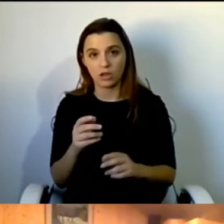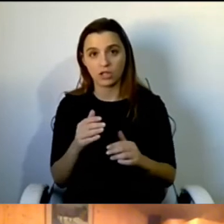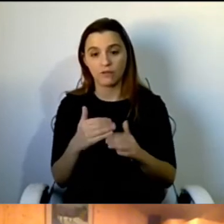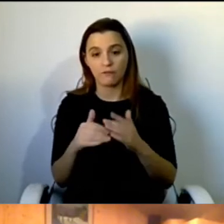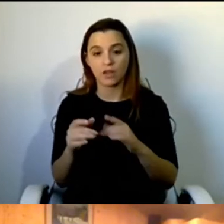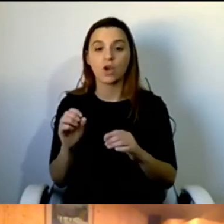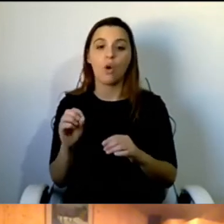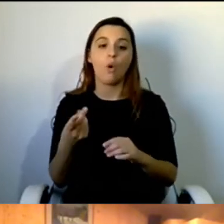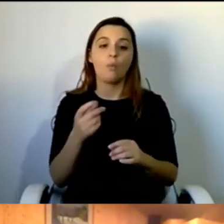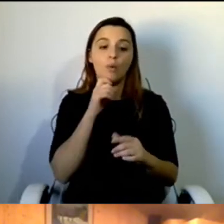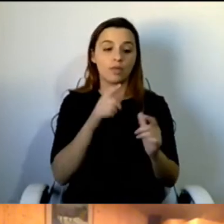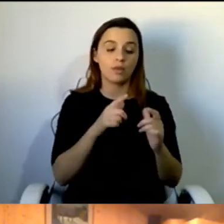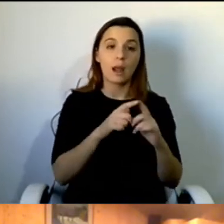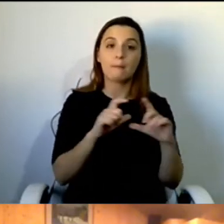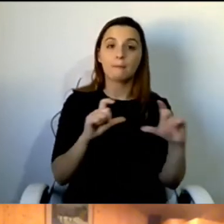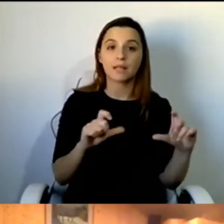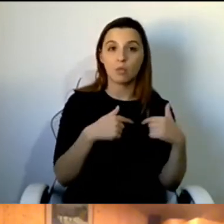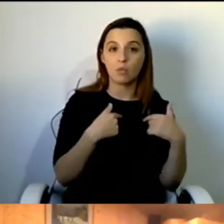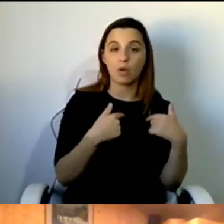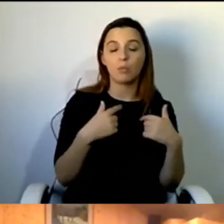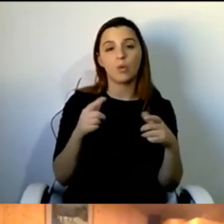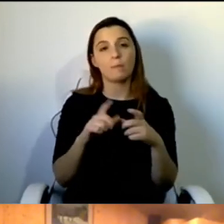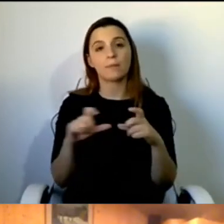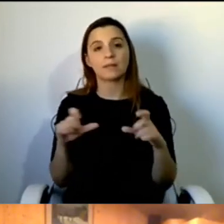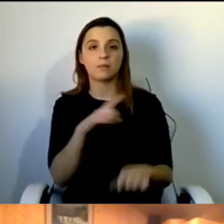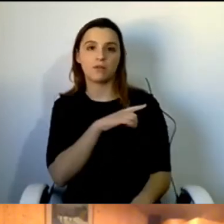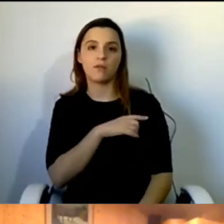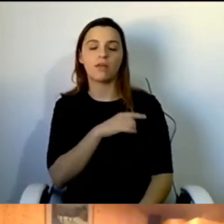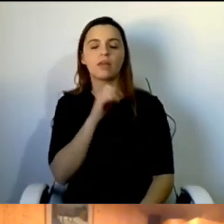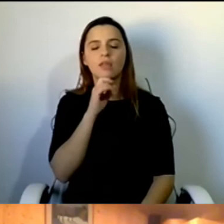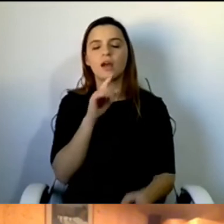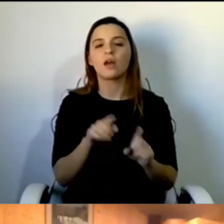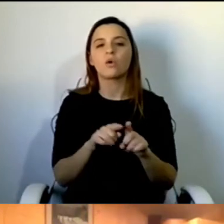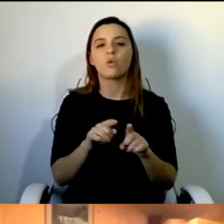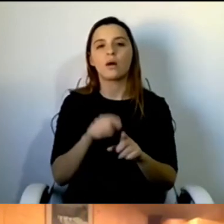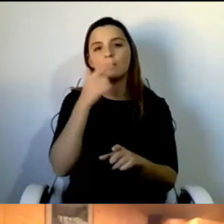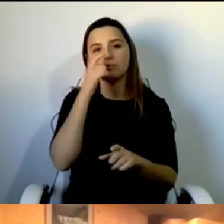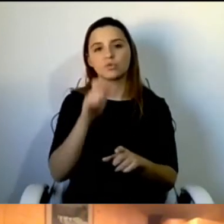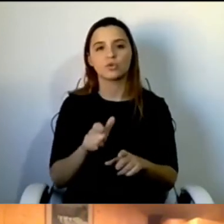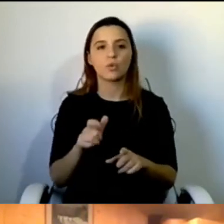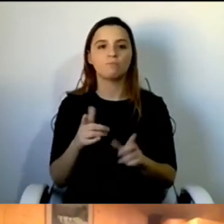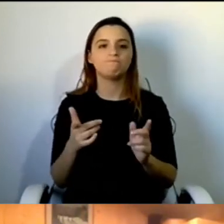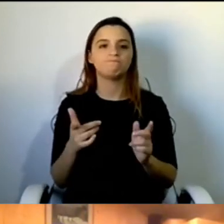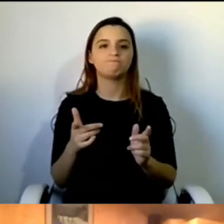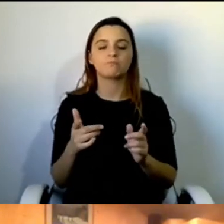the service provider. Let me just check, turn this off. Somebody's trying to call from France.